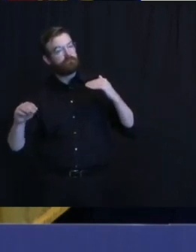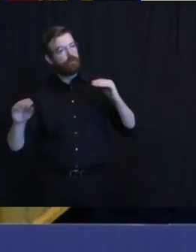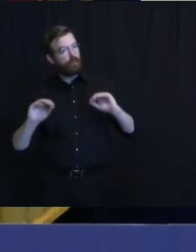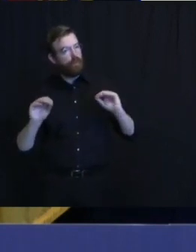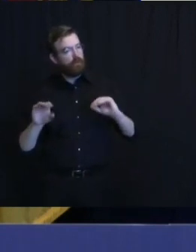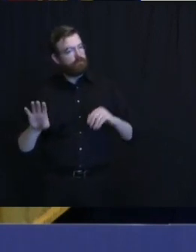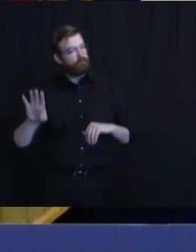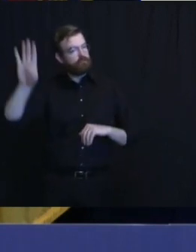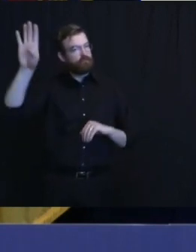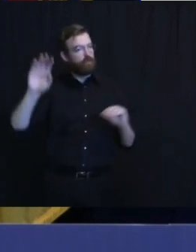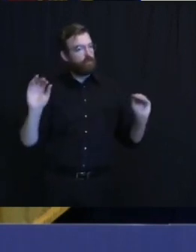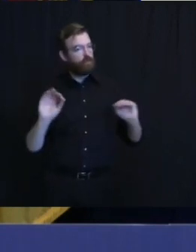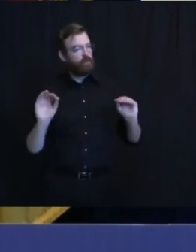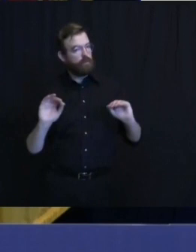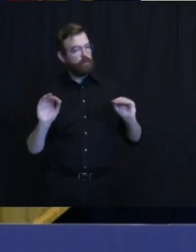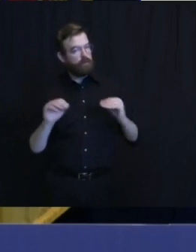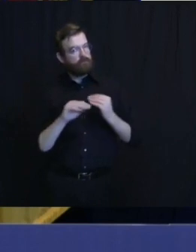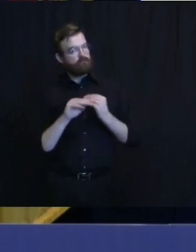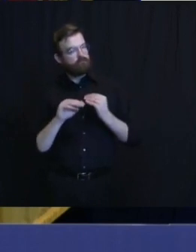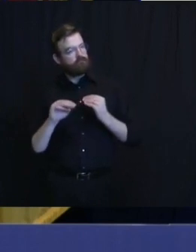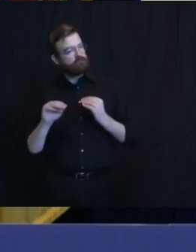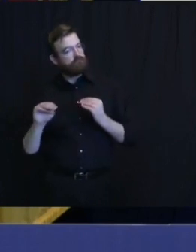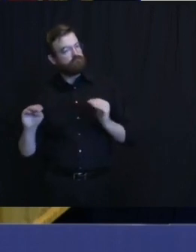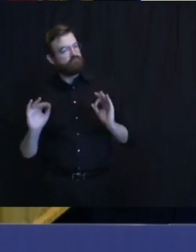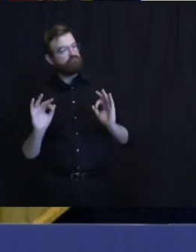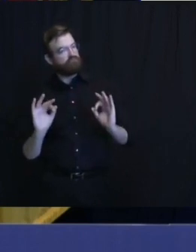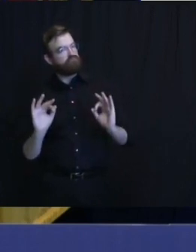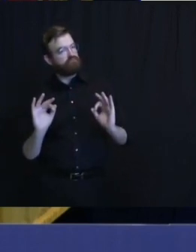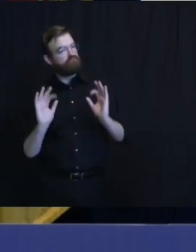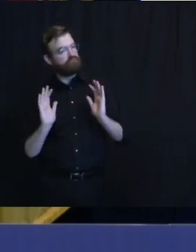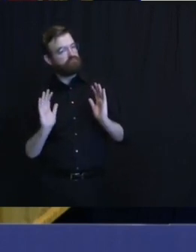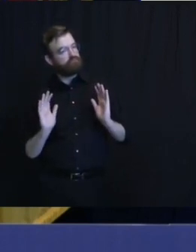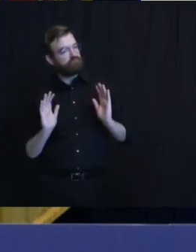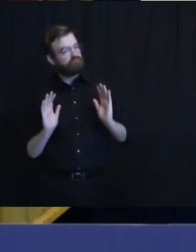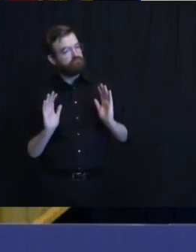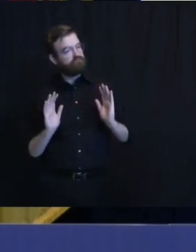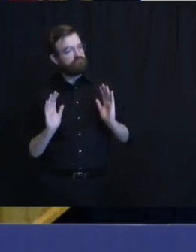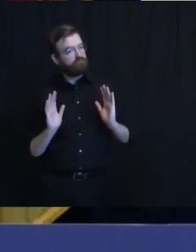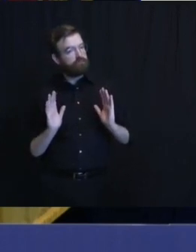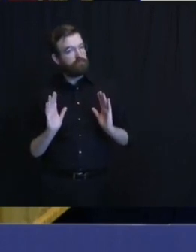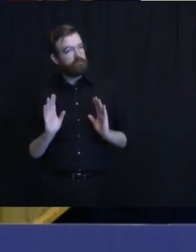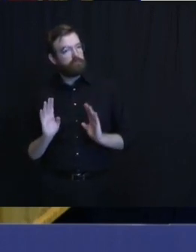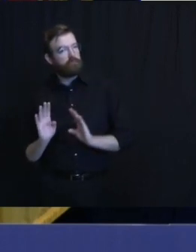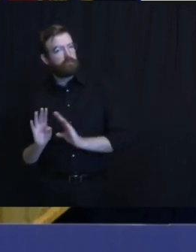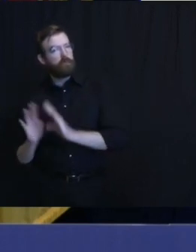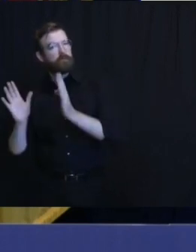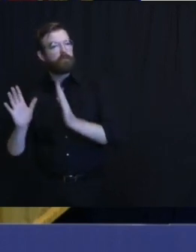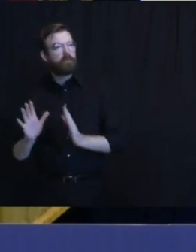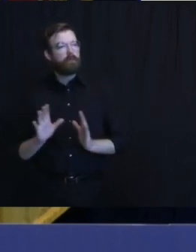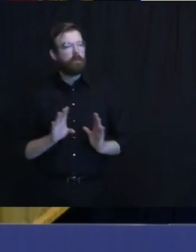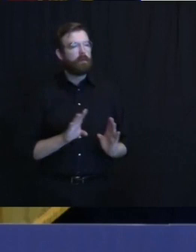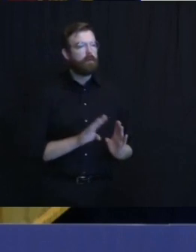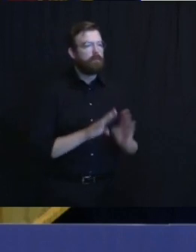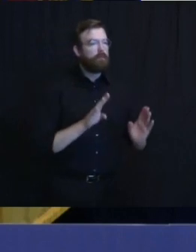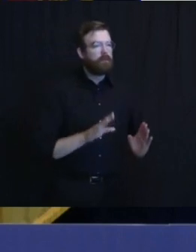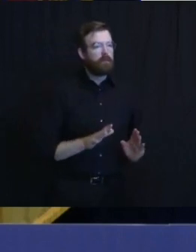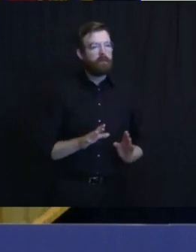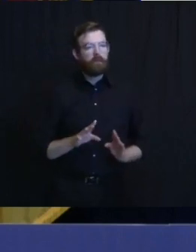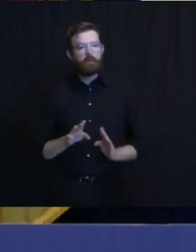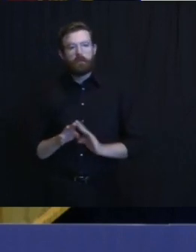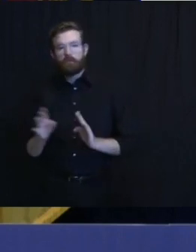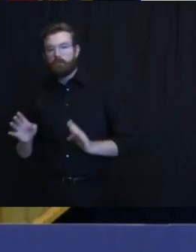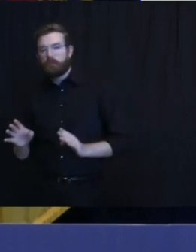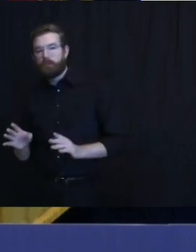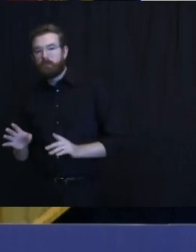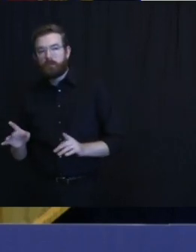any other activity that may be related to folks coming in from other hotspots, et cetera. So I think we'll start over here. Before we do,